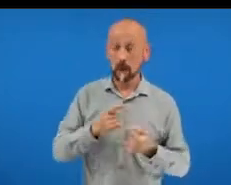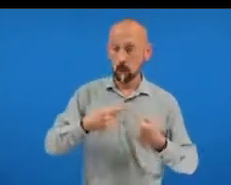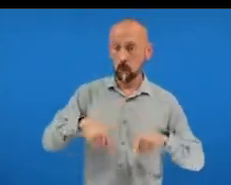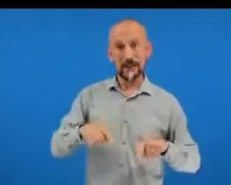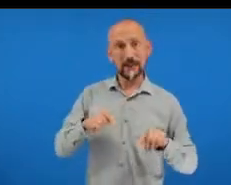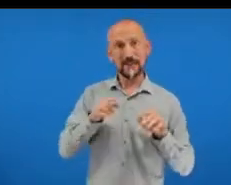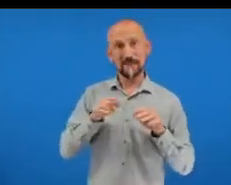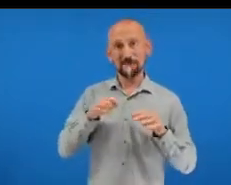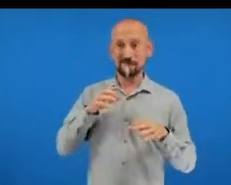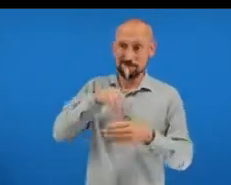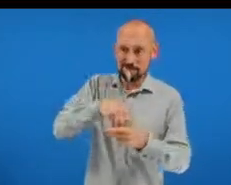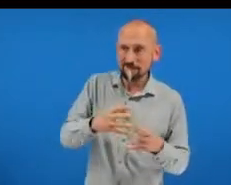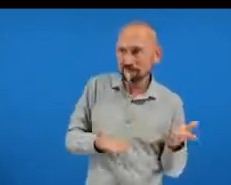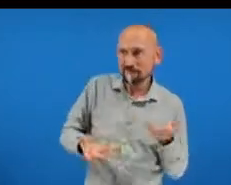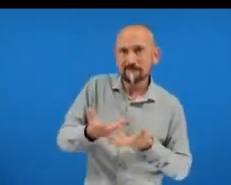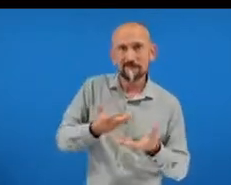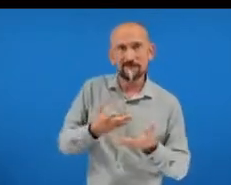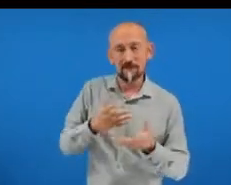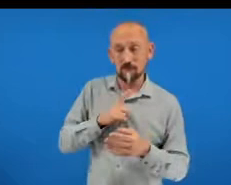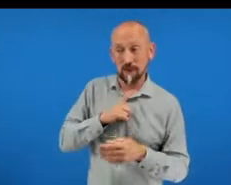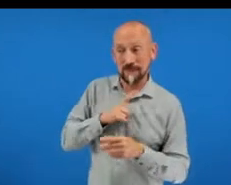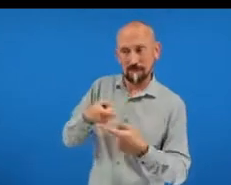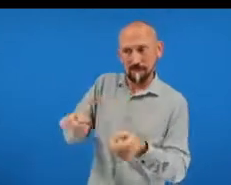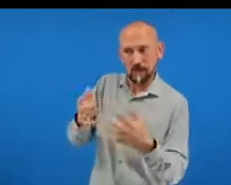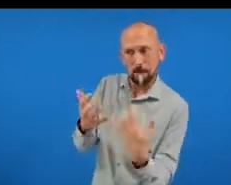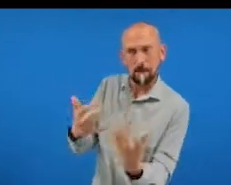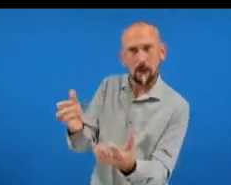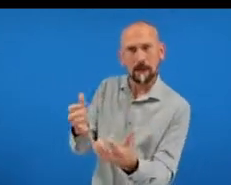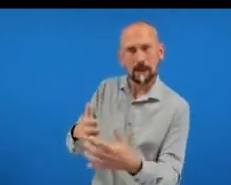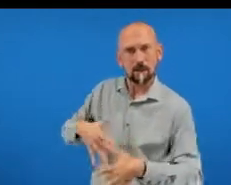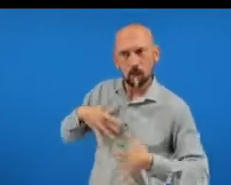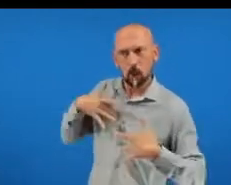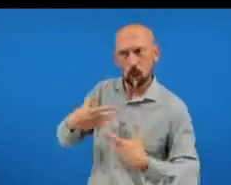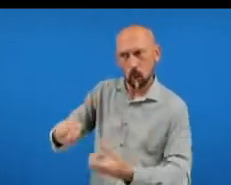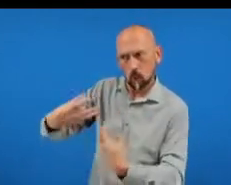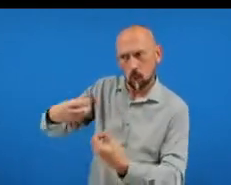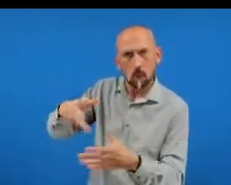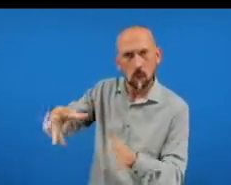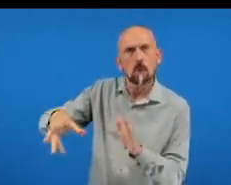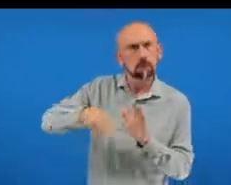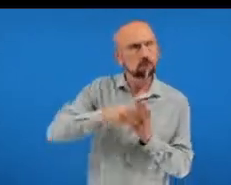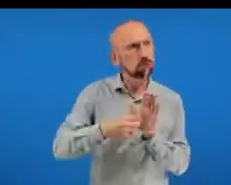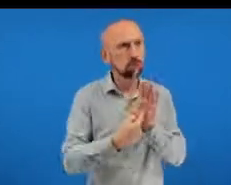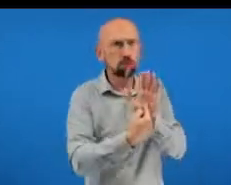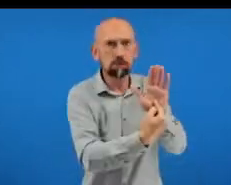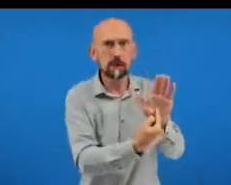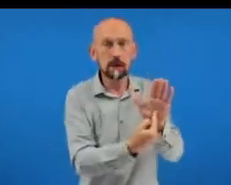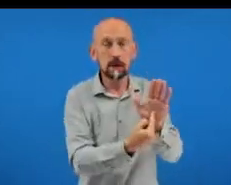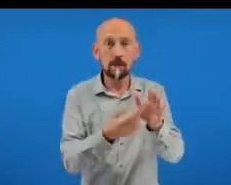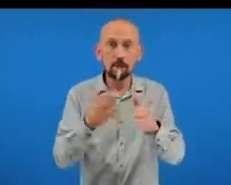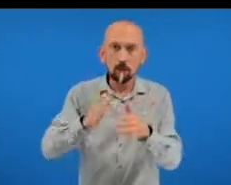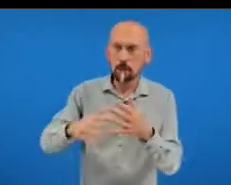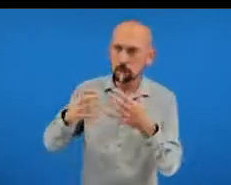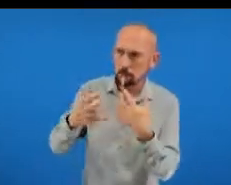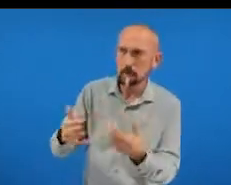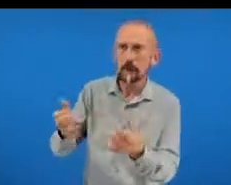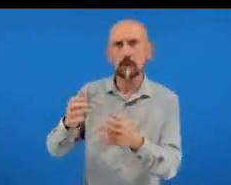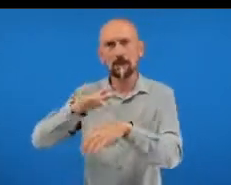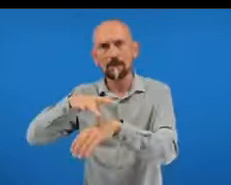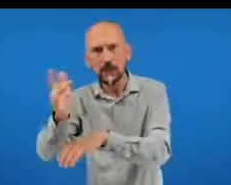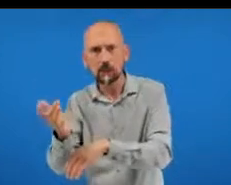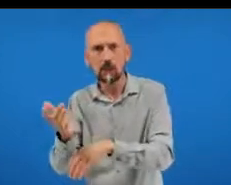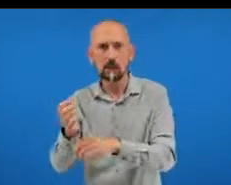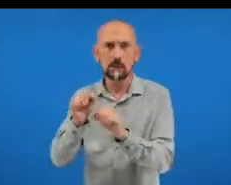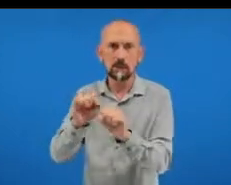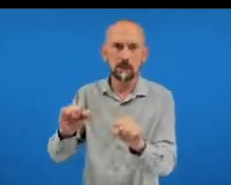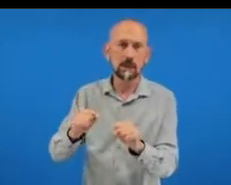public opinion and specialist expertise in Parliament, and professionals' opinion from working right